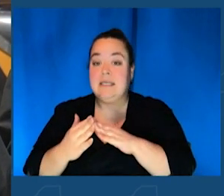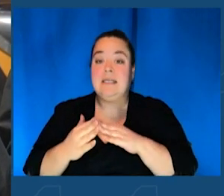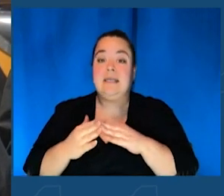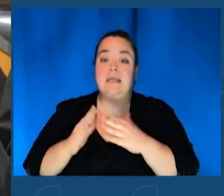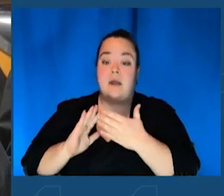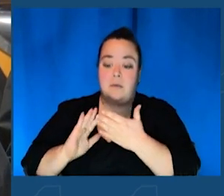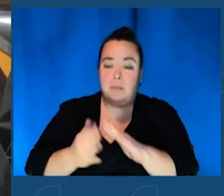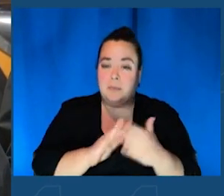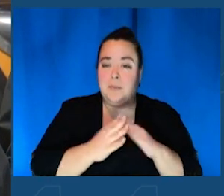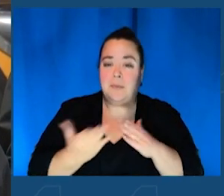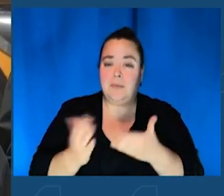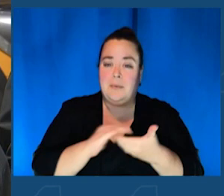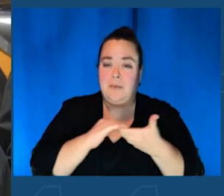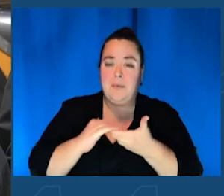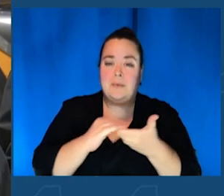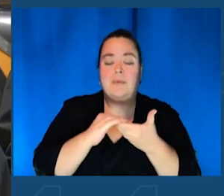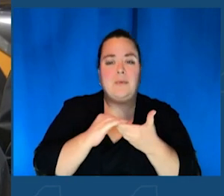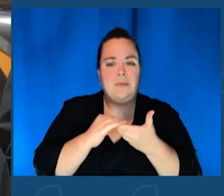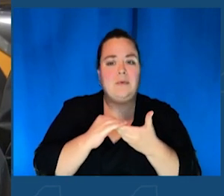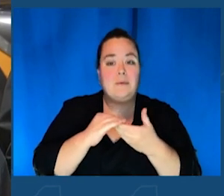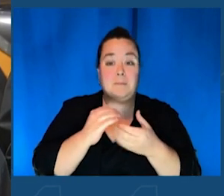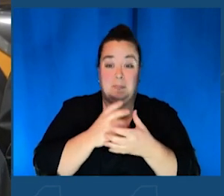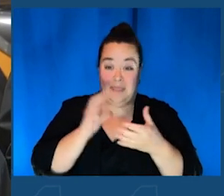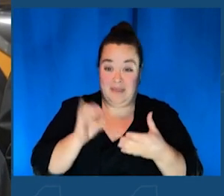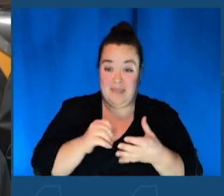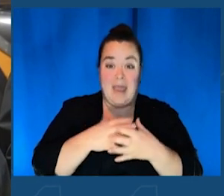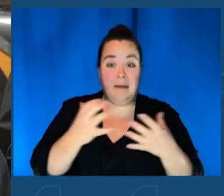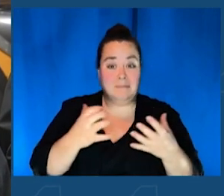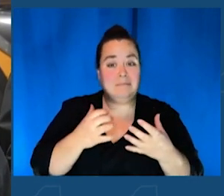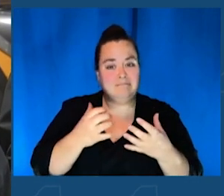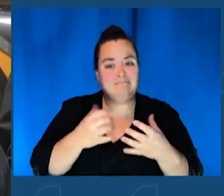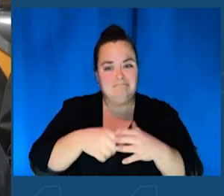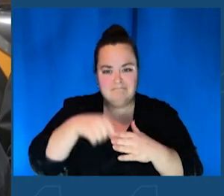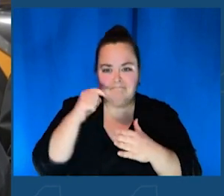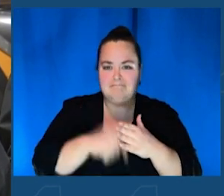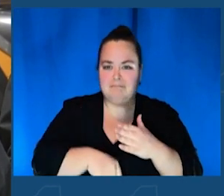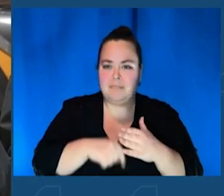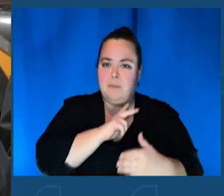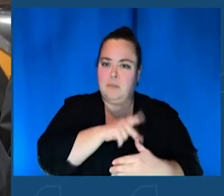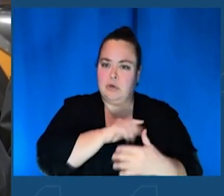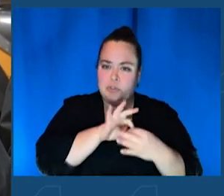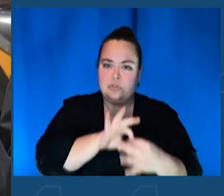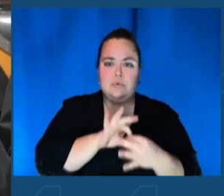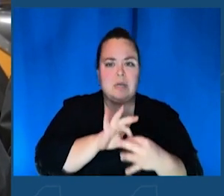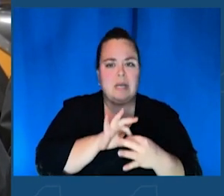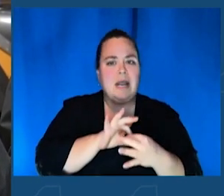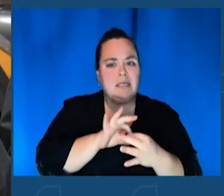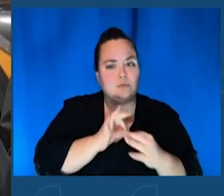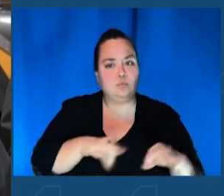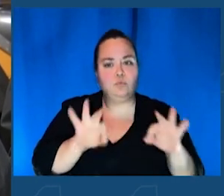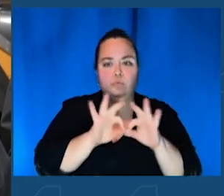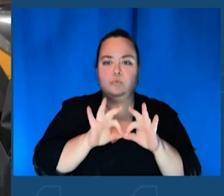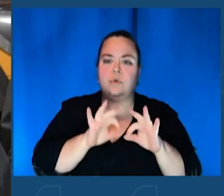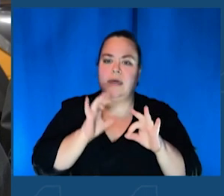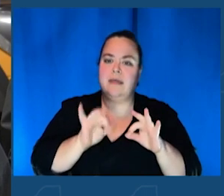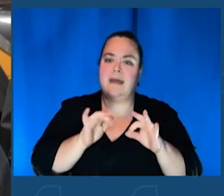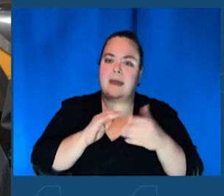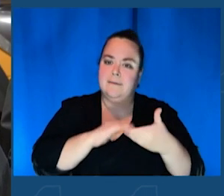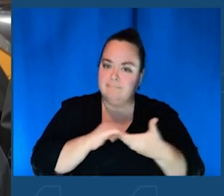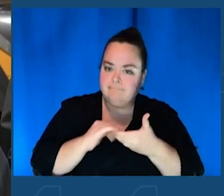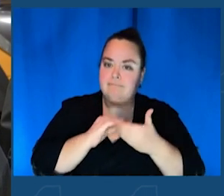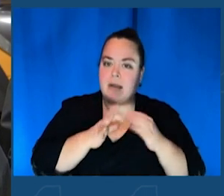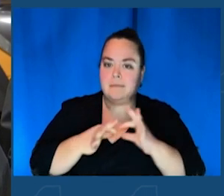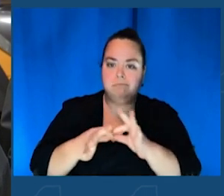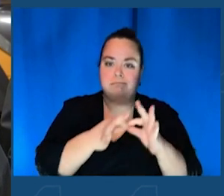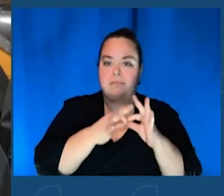A lot of it comes from personal relationships that are deep, and this is when it matters. The cooperation, the coordination, no turf